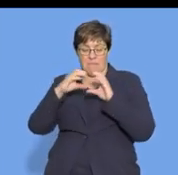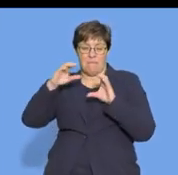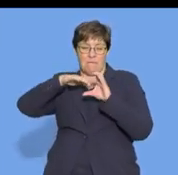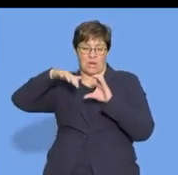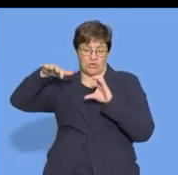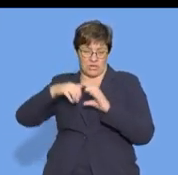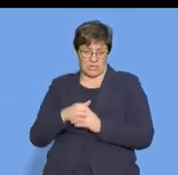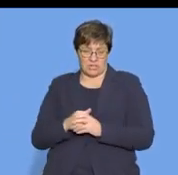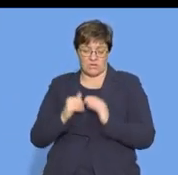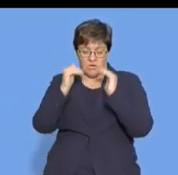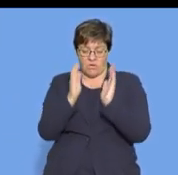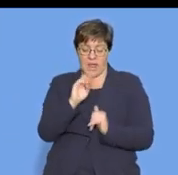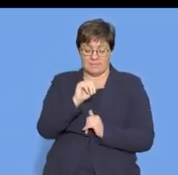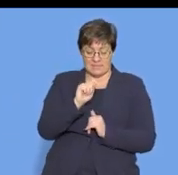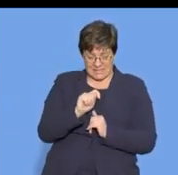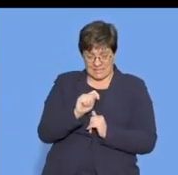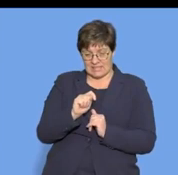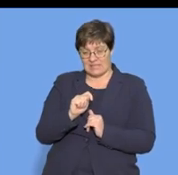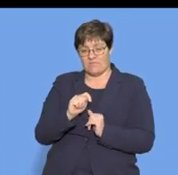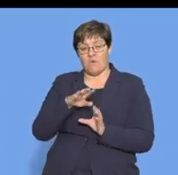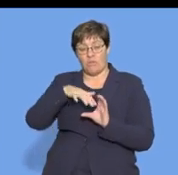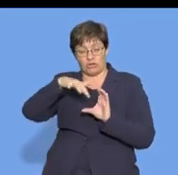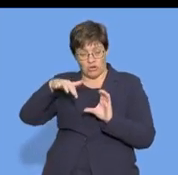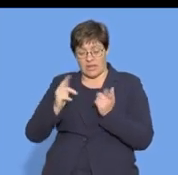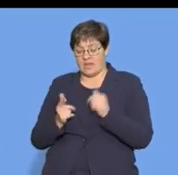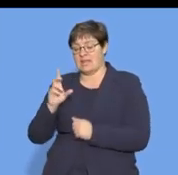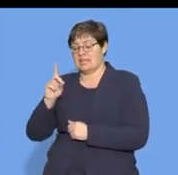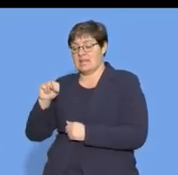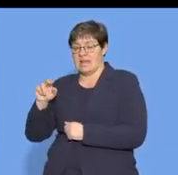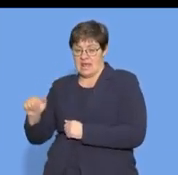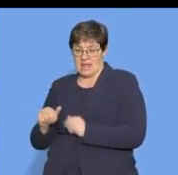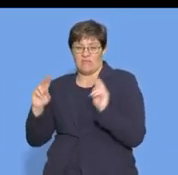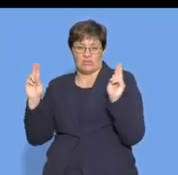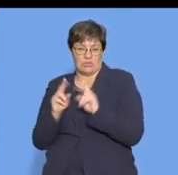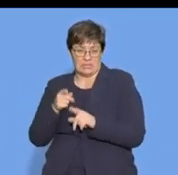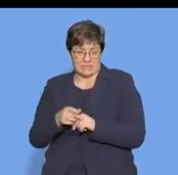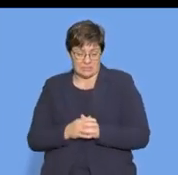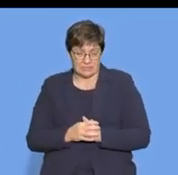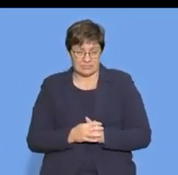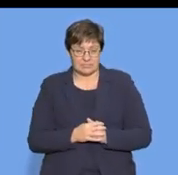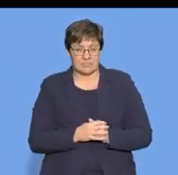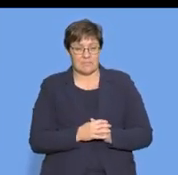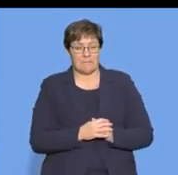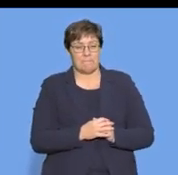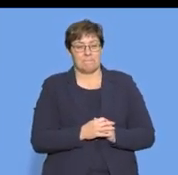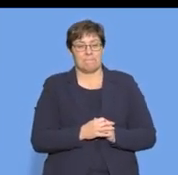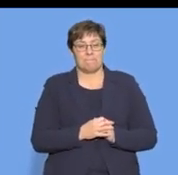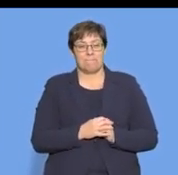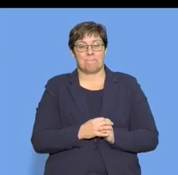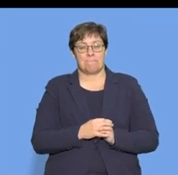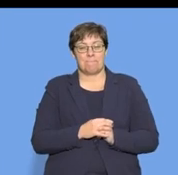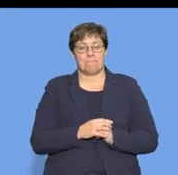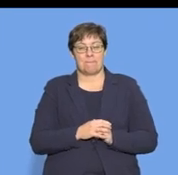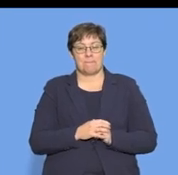MT. So in other words, we write MT and then we write DNA. if we abbreviate that.